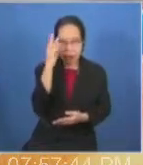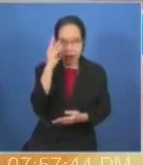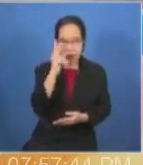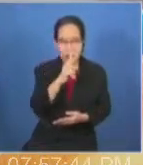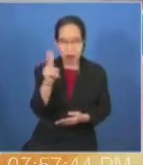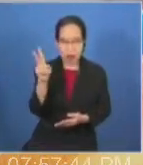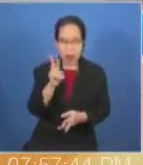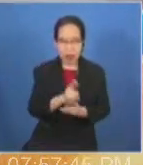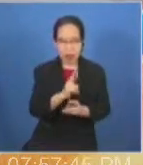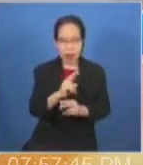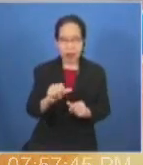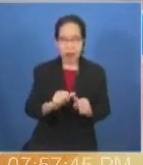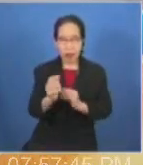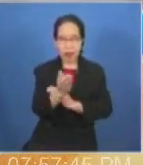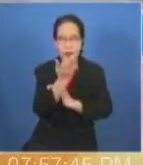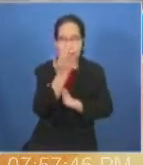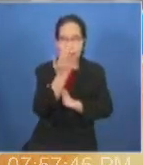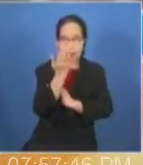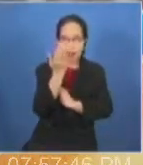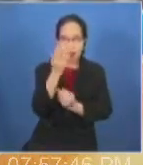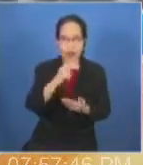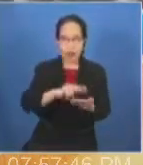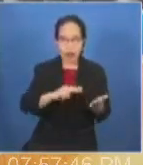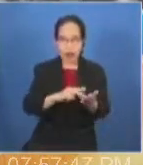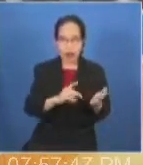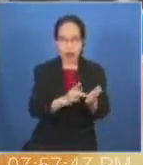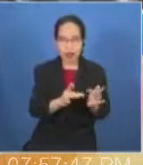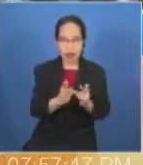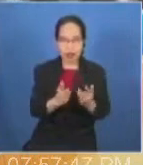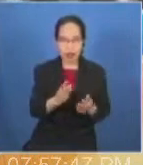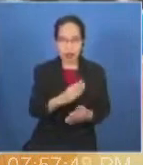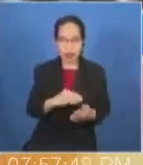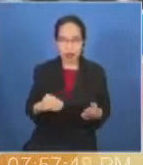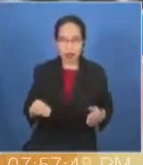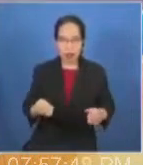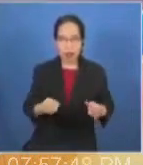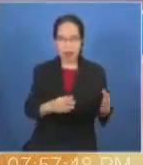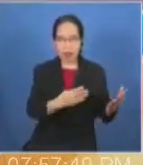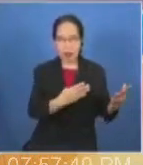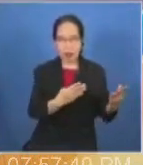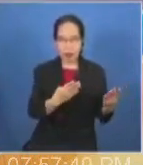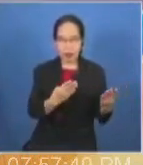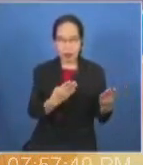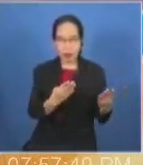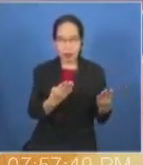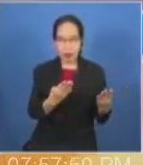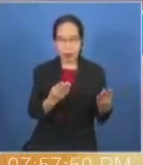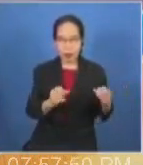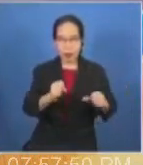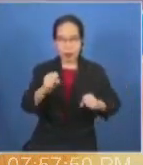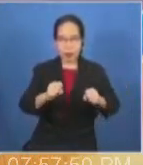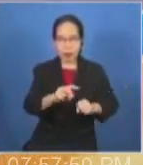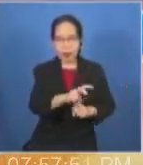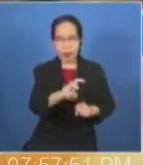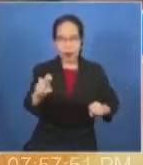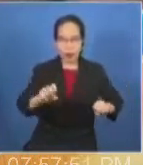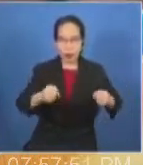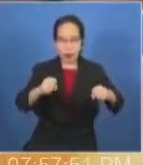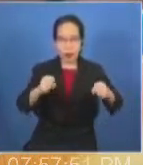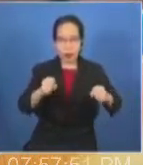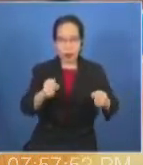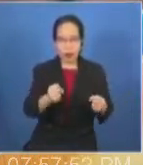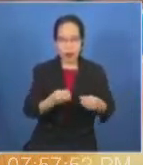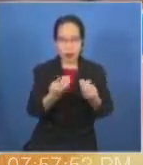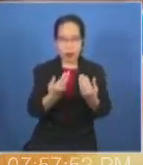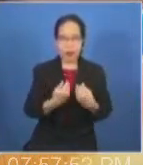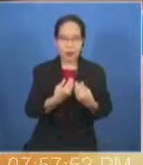Bible almost every morning before he went out to make trips with his tricycle. He started